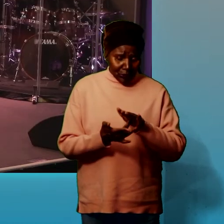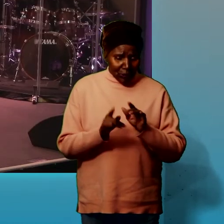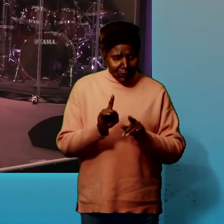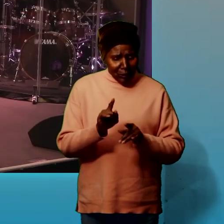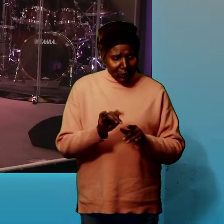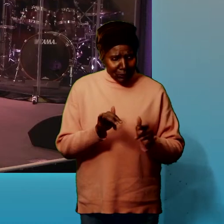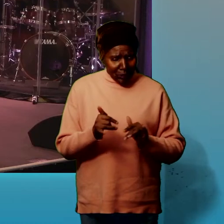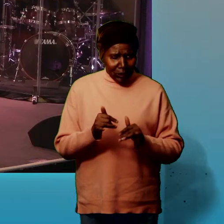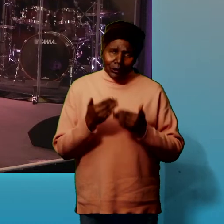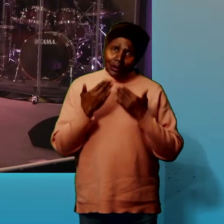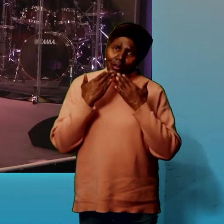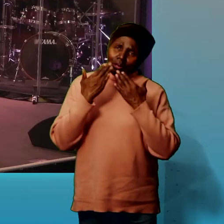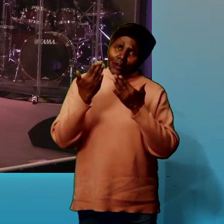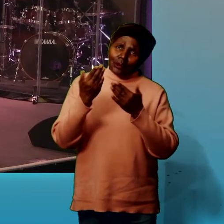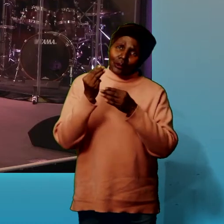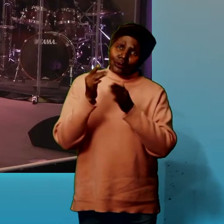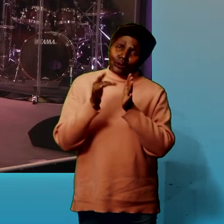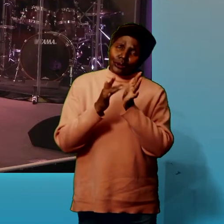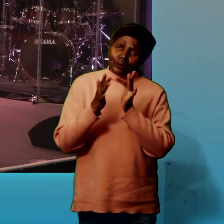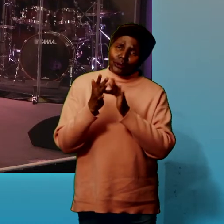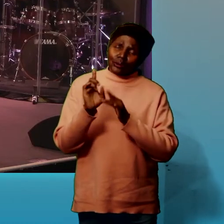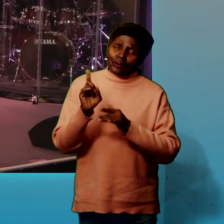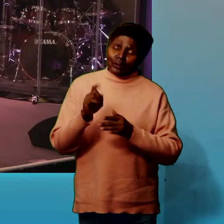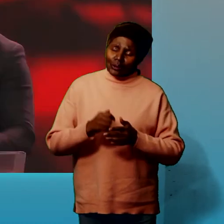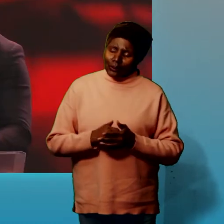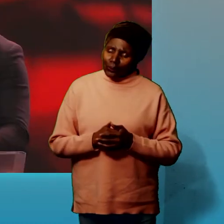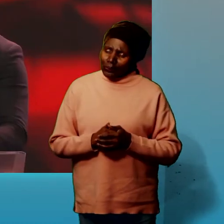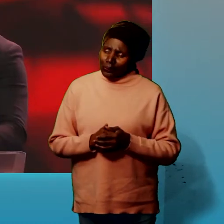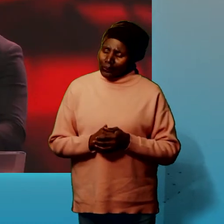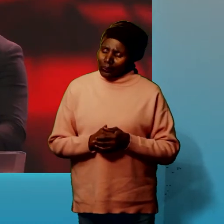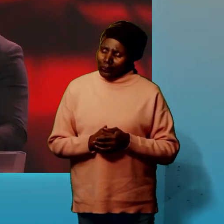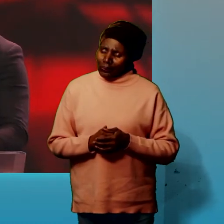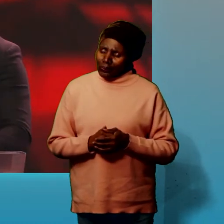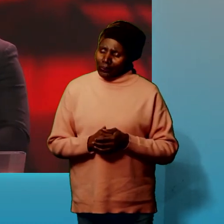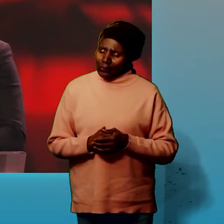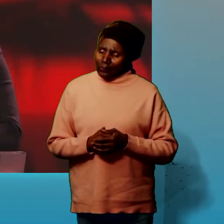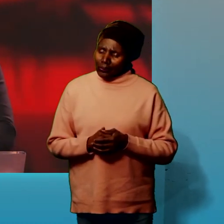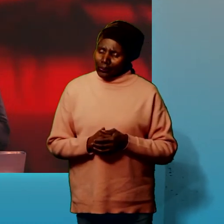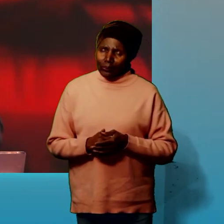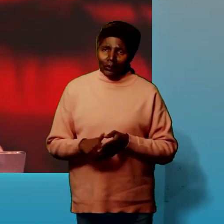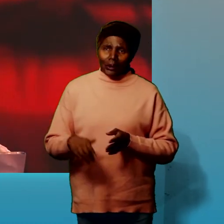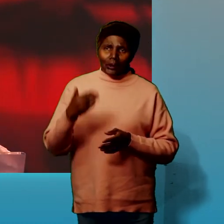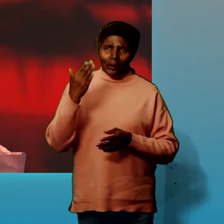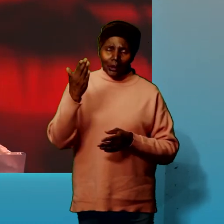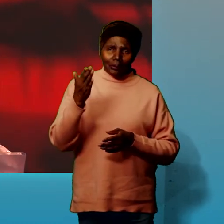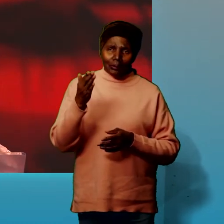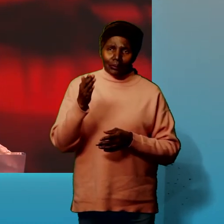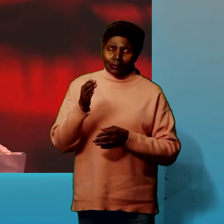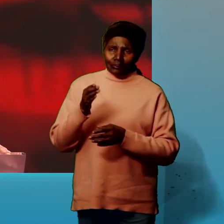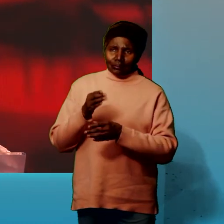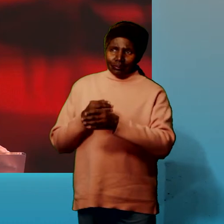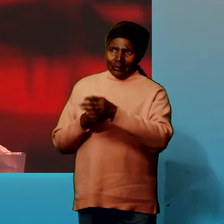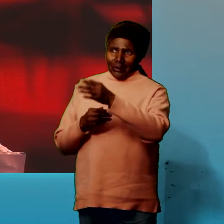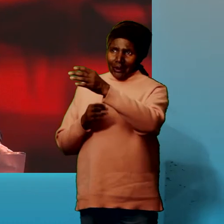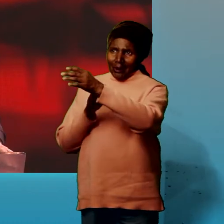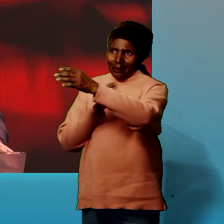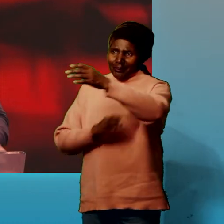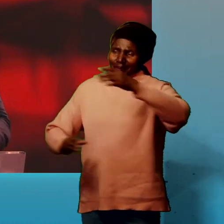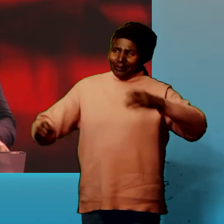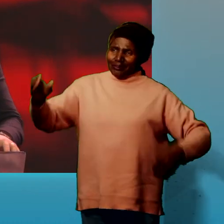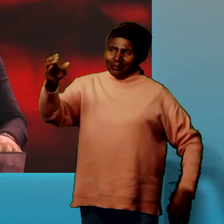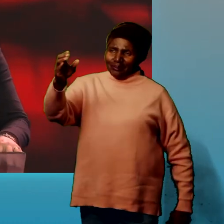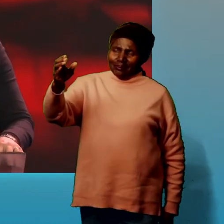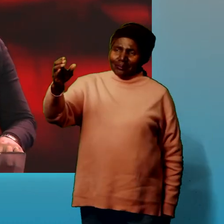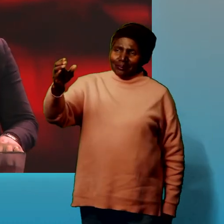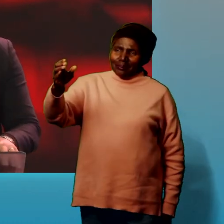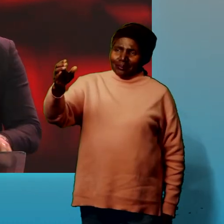maybe you can give thanks for Jesus. You can give thanks that he stepped in and he